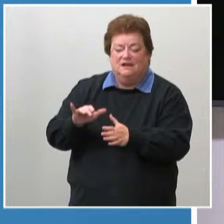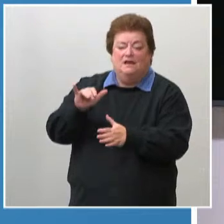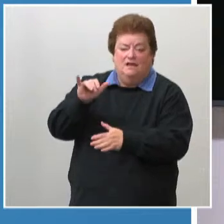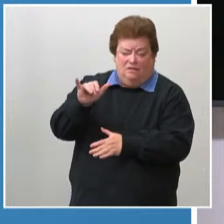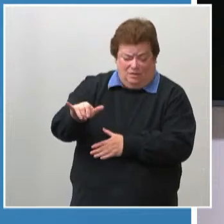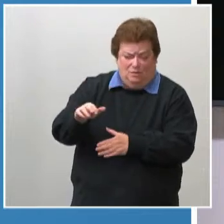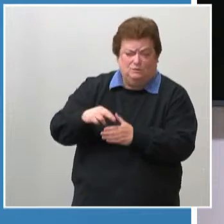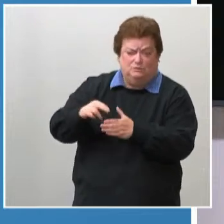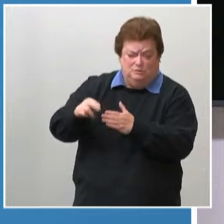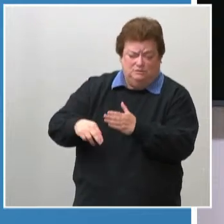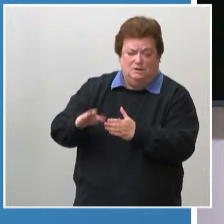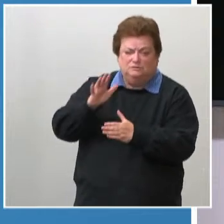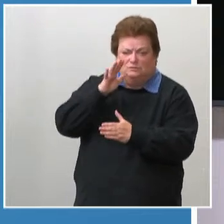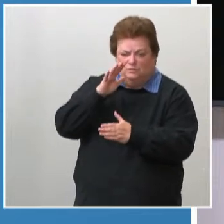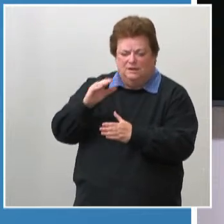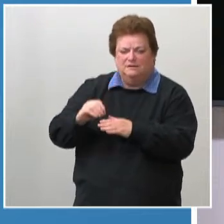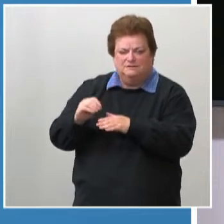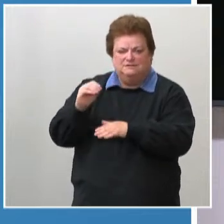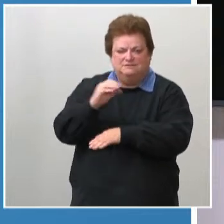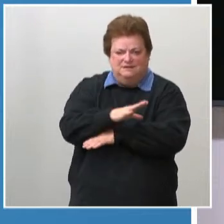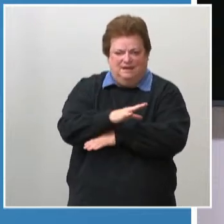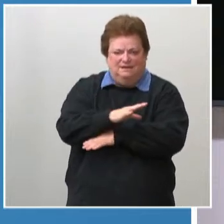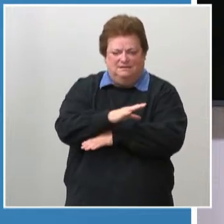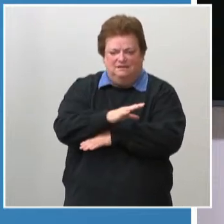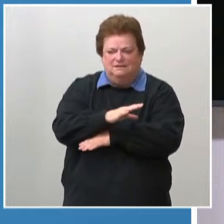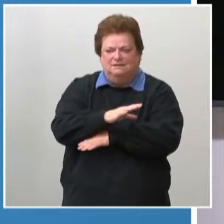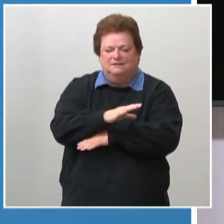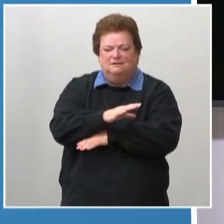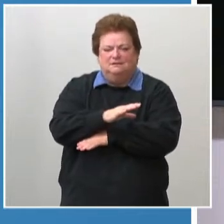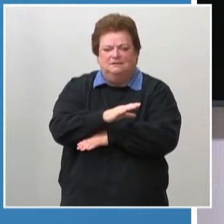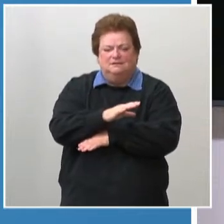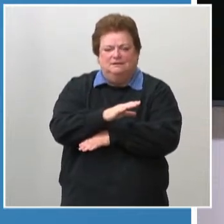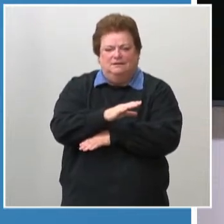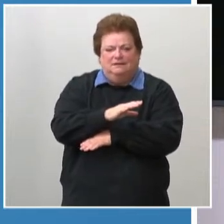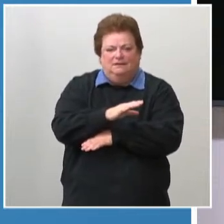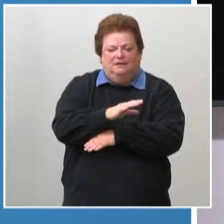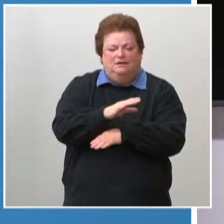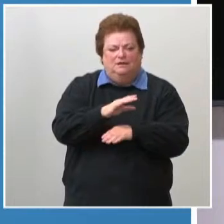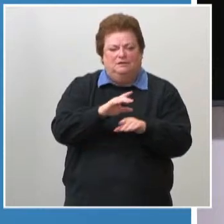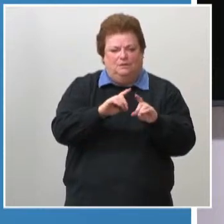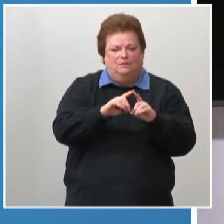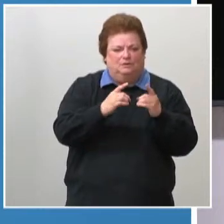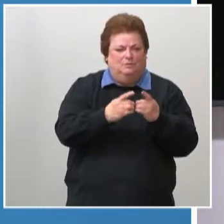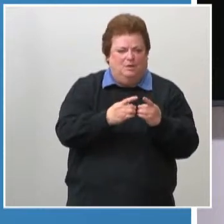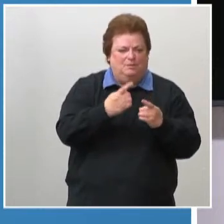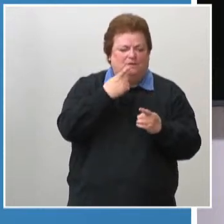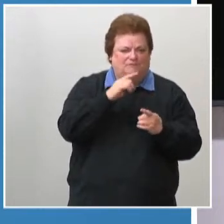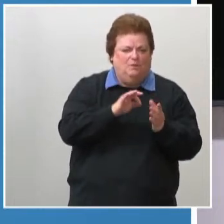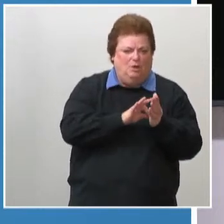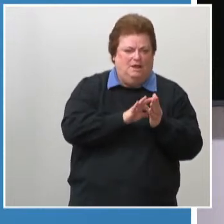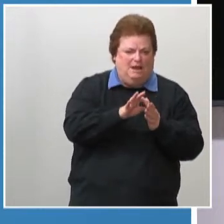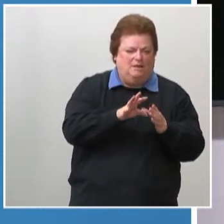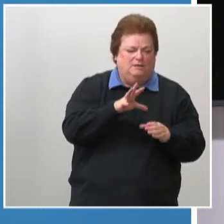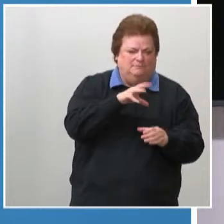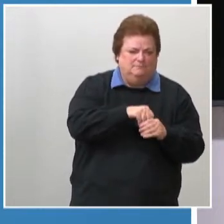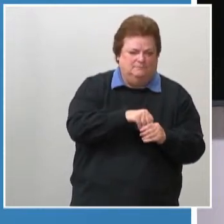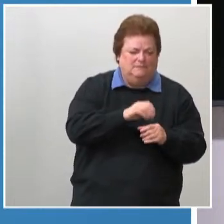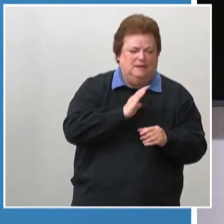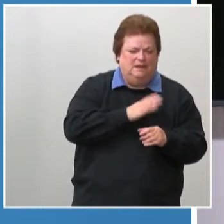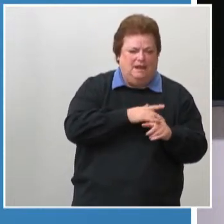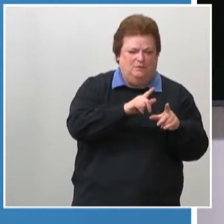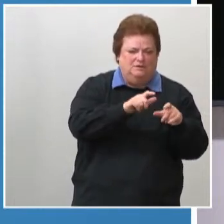results then will be sent in to the department for account in our